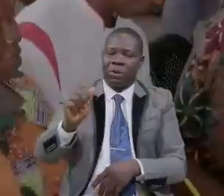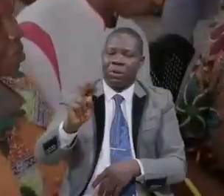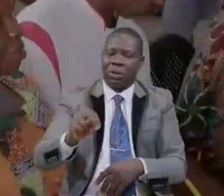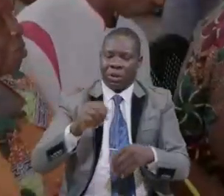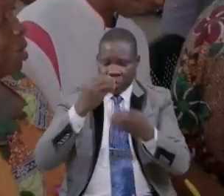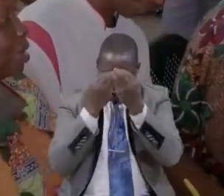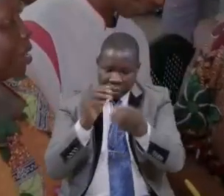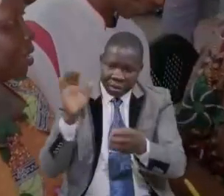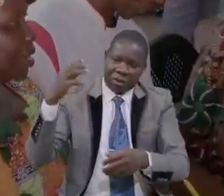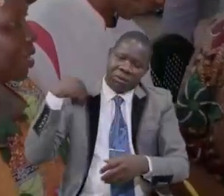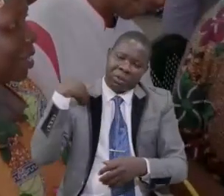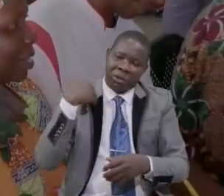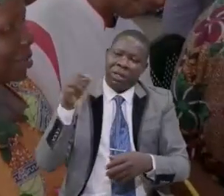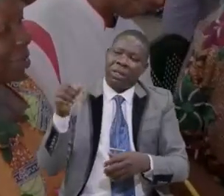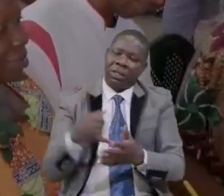servant.